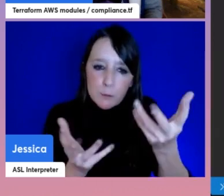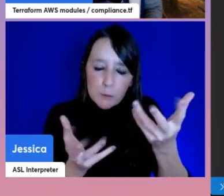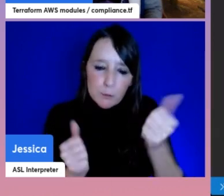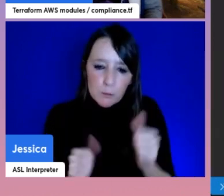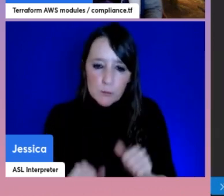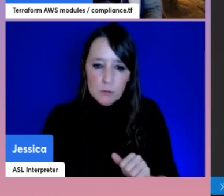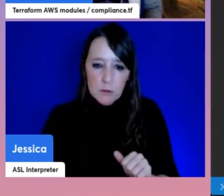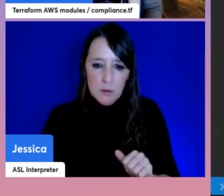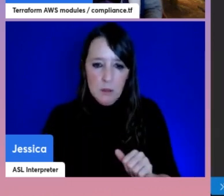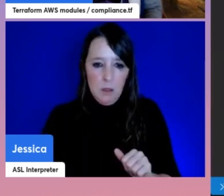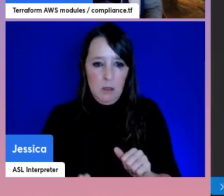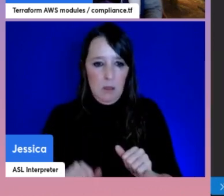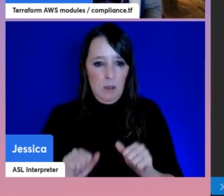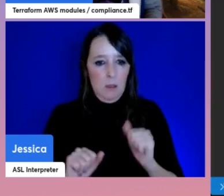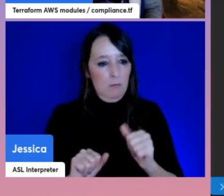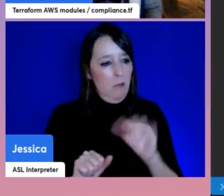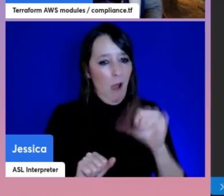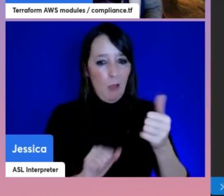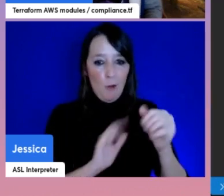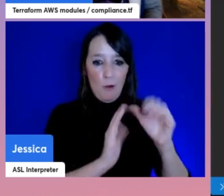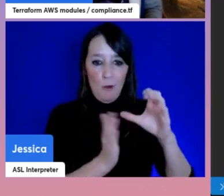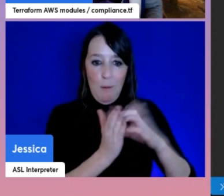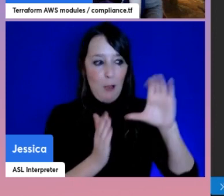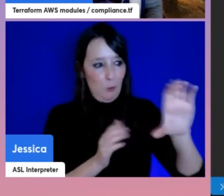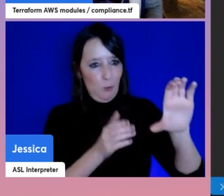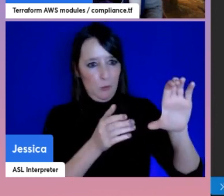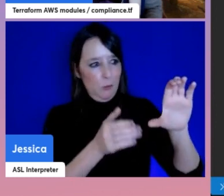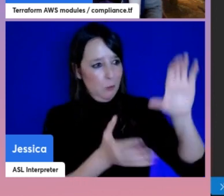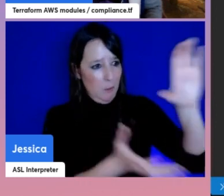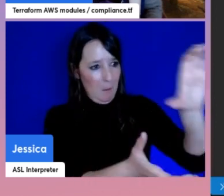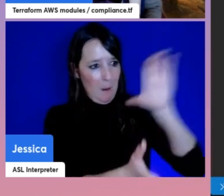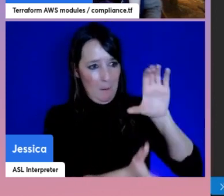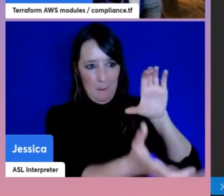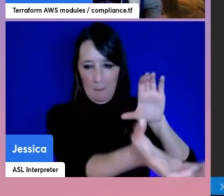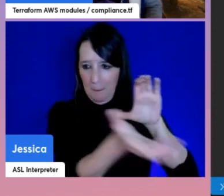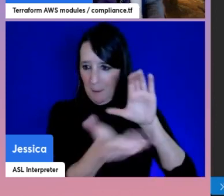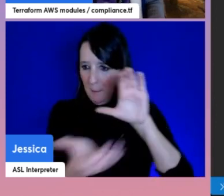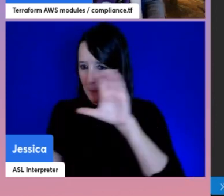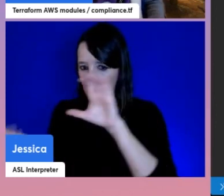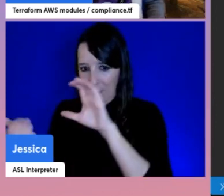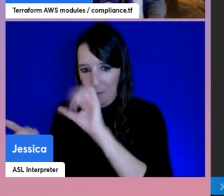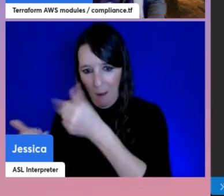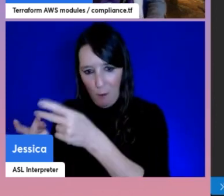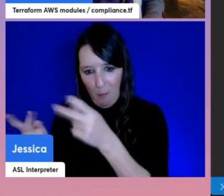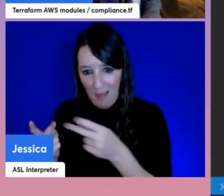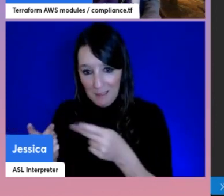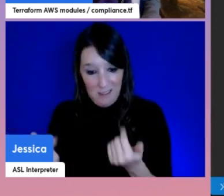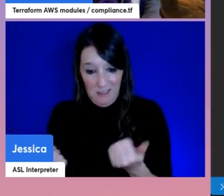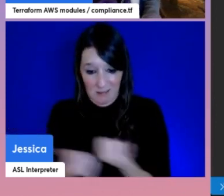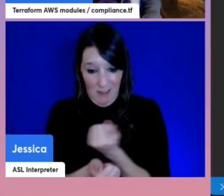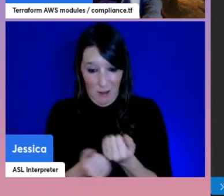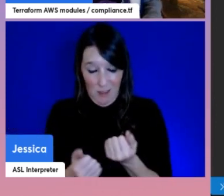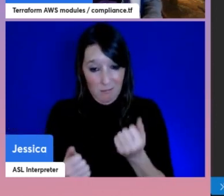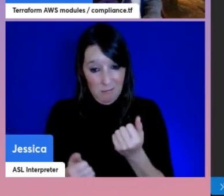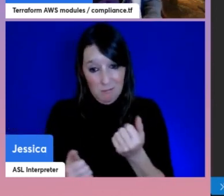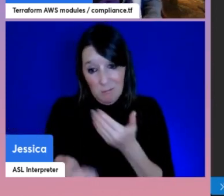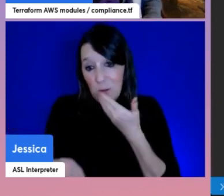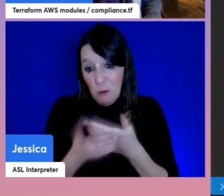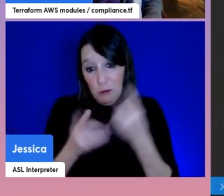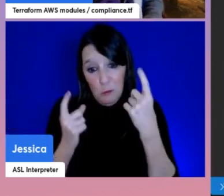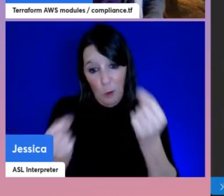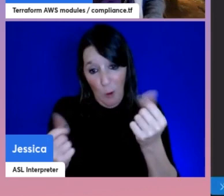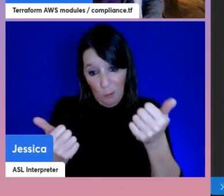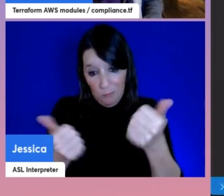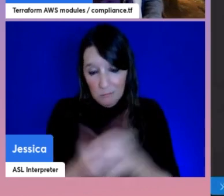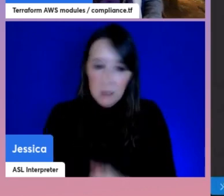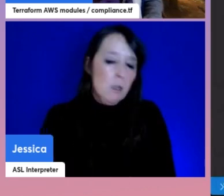fetch modules from another place, and you will be good to go. Not all compliance things can be